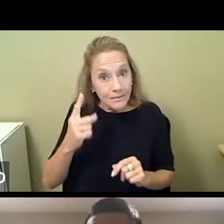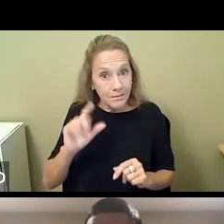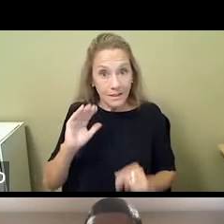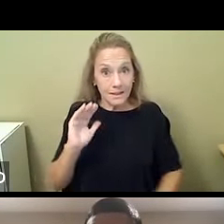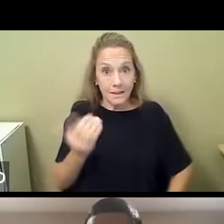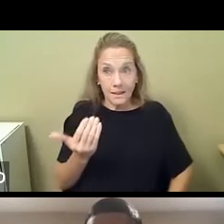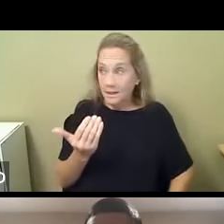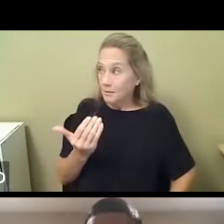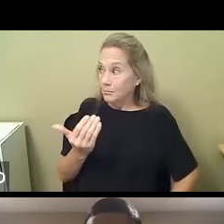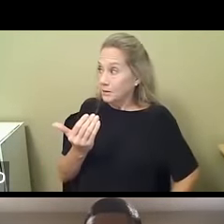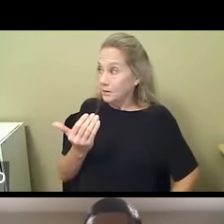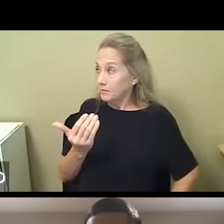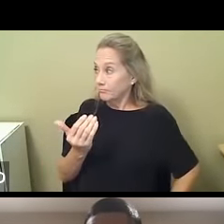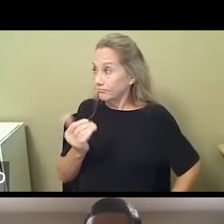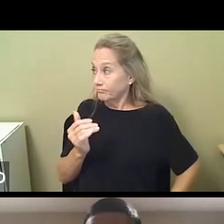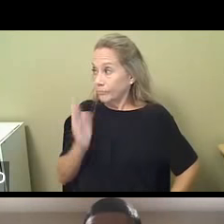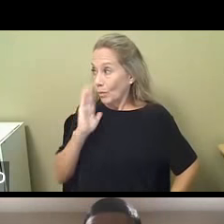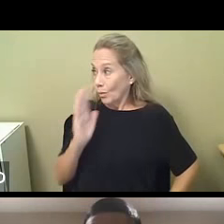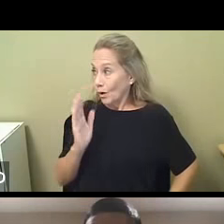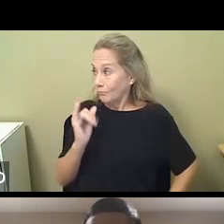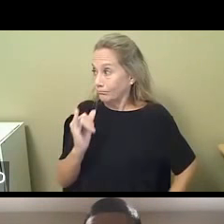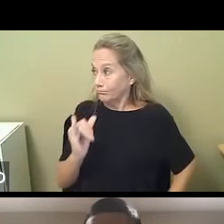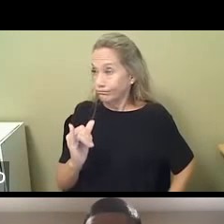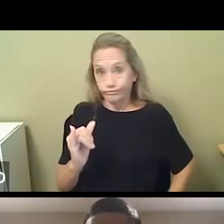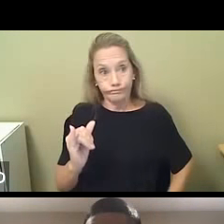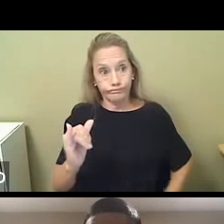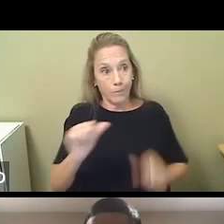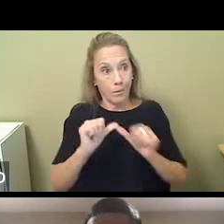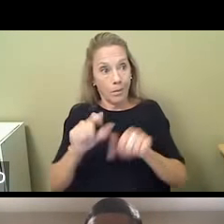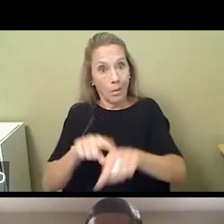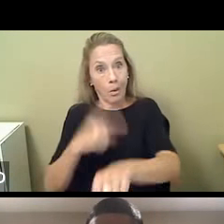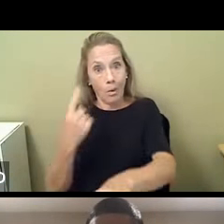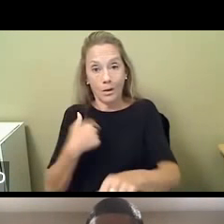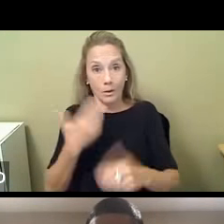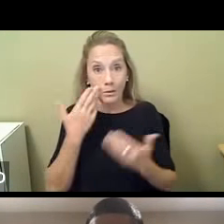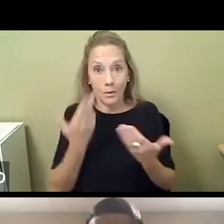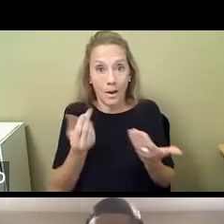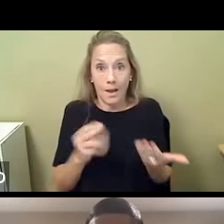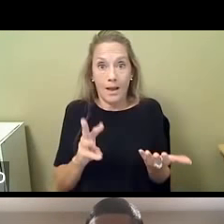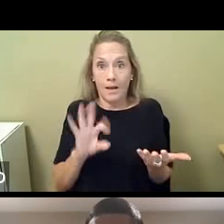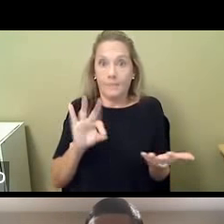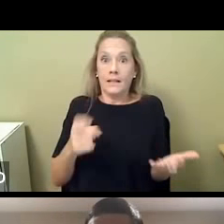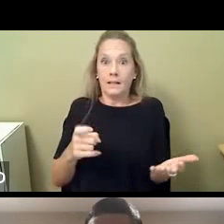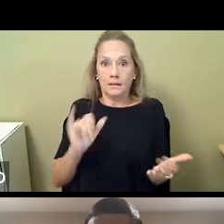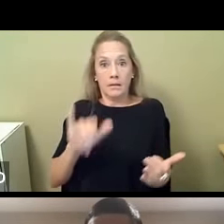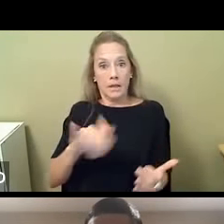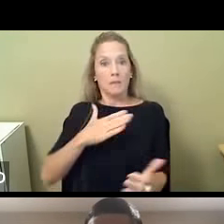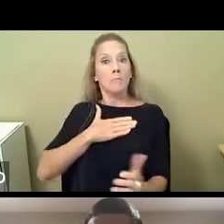in it for the long haul, and I don't know how to fix that. That's my perspective.